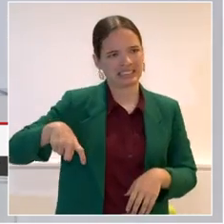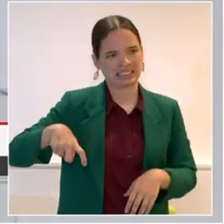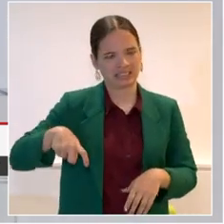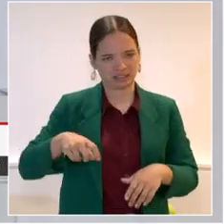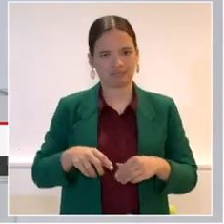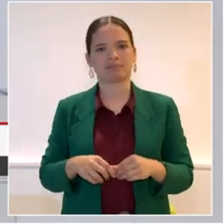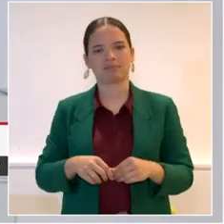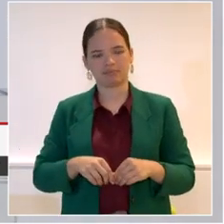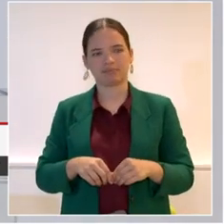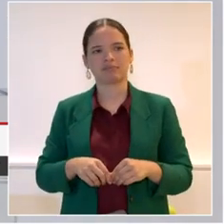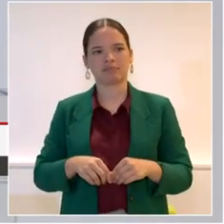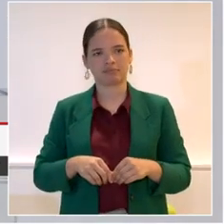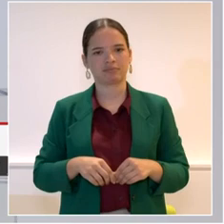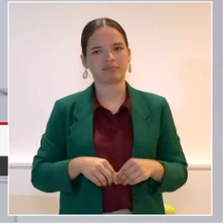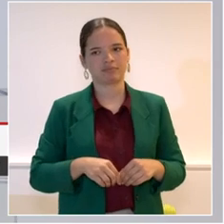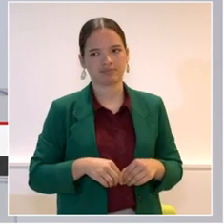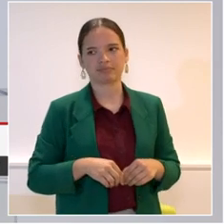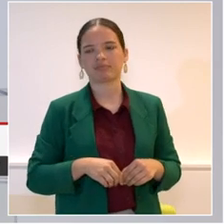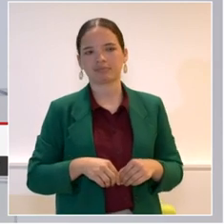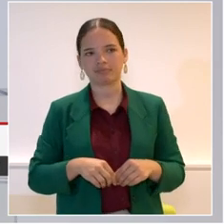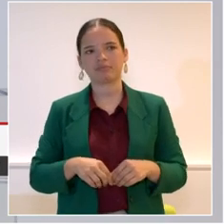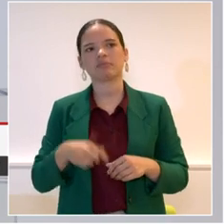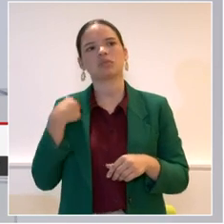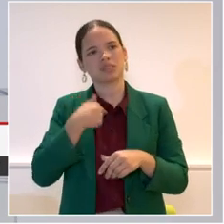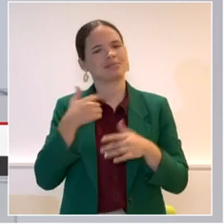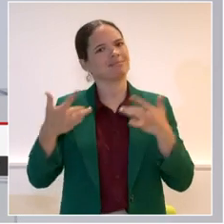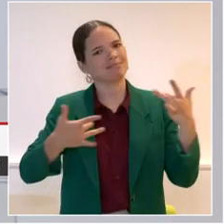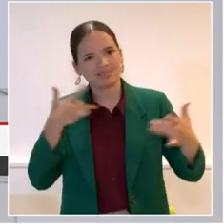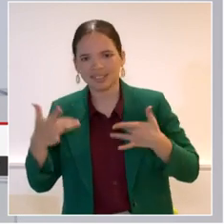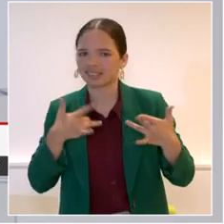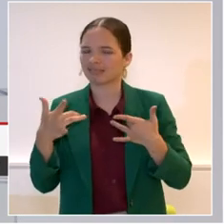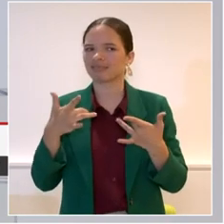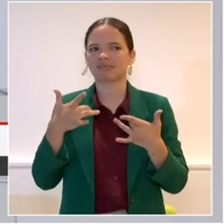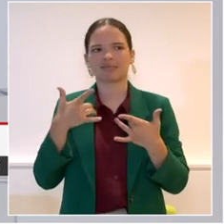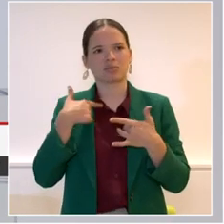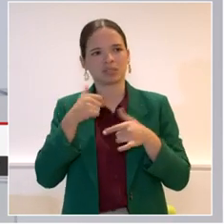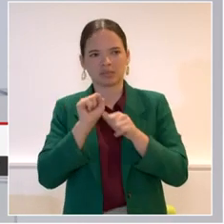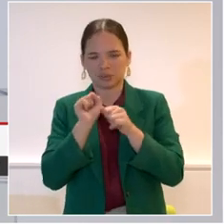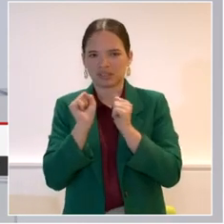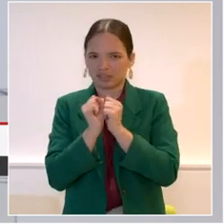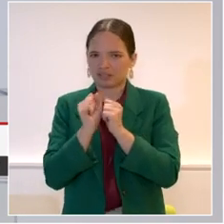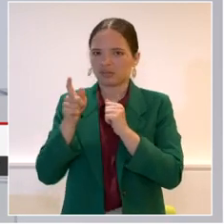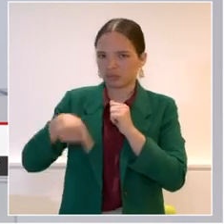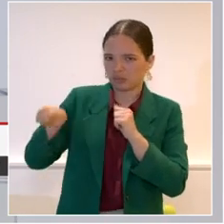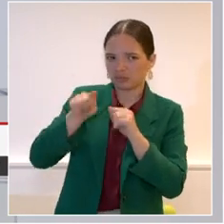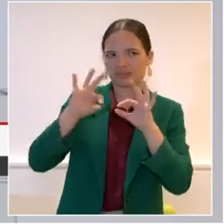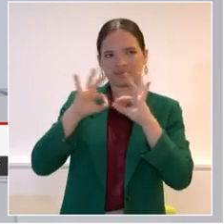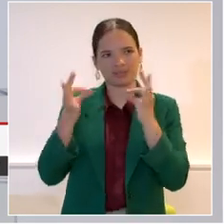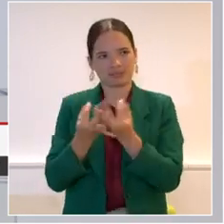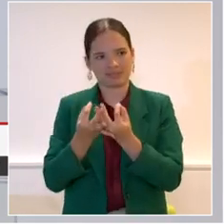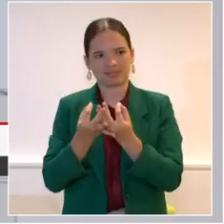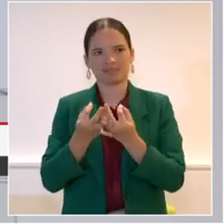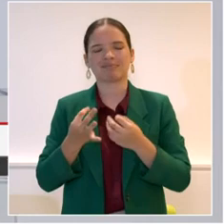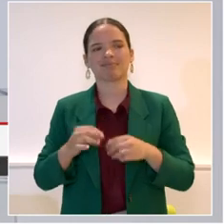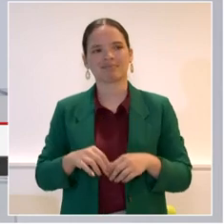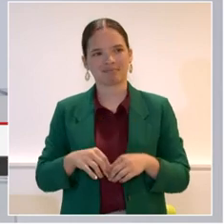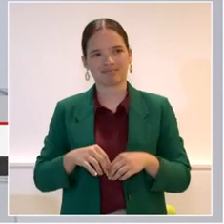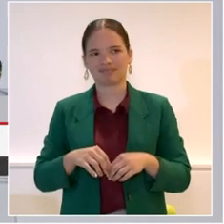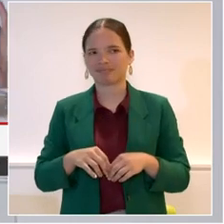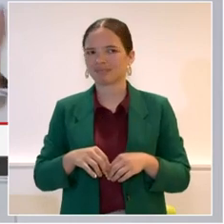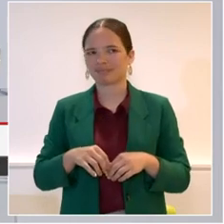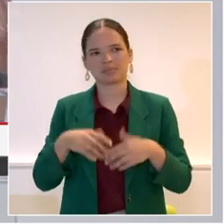and their families need. And we are so excited to be with families as they unleash their dreams and